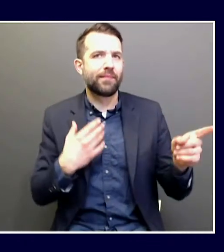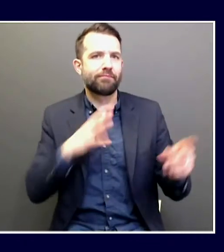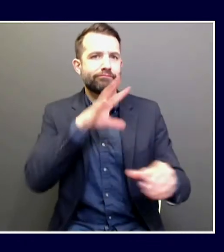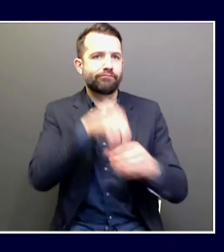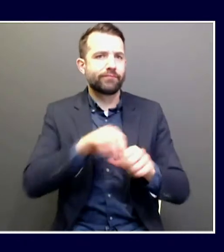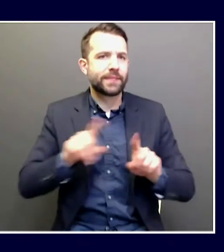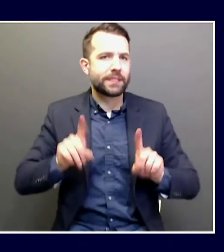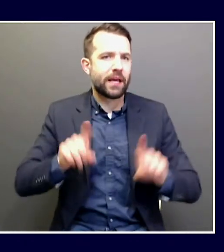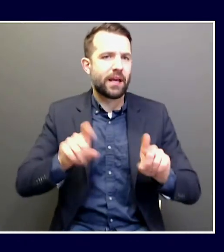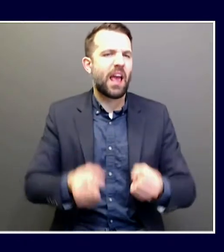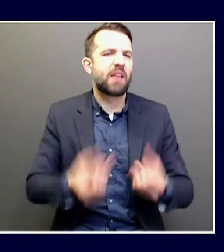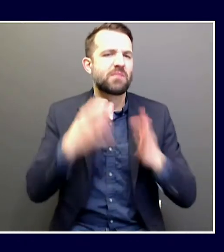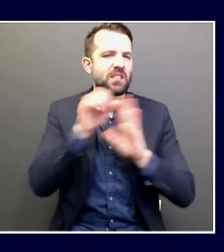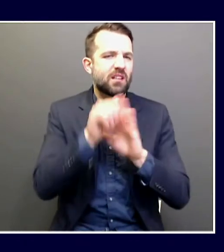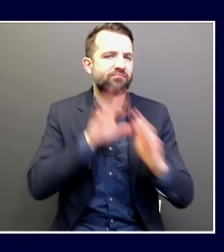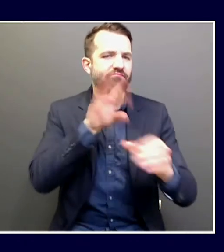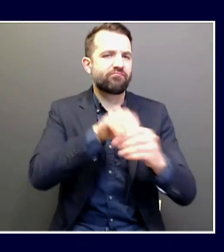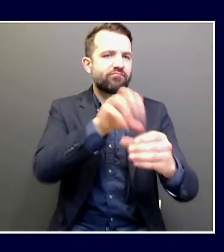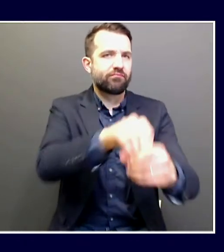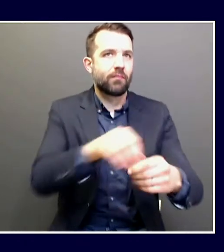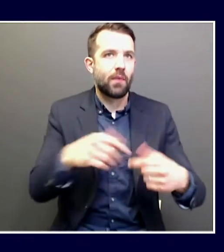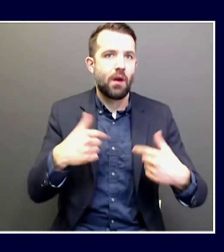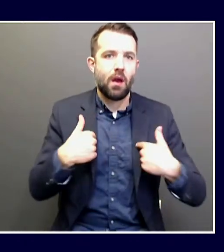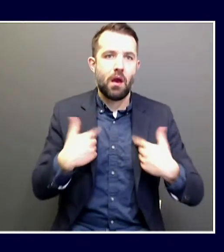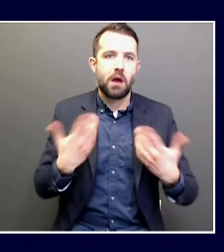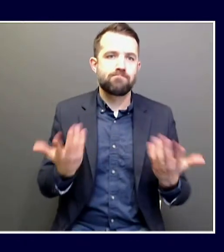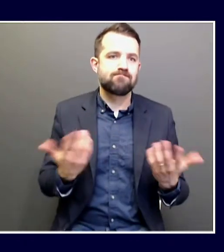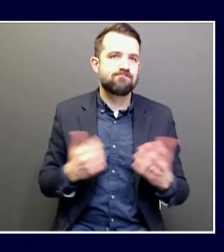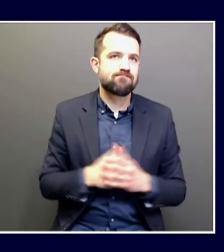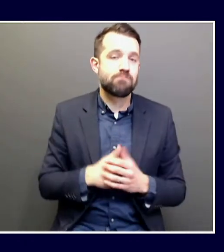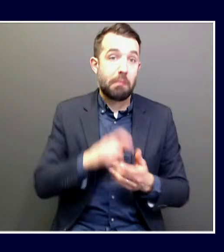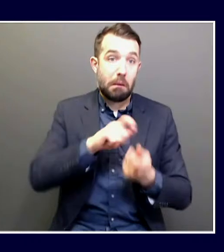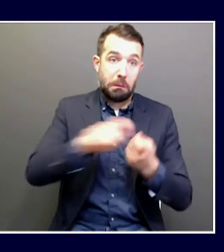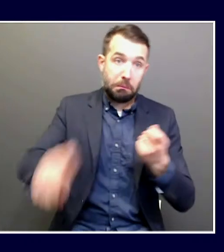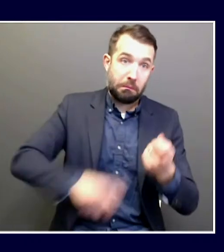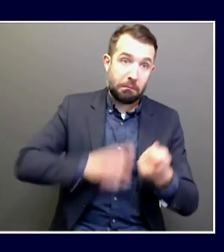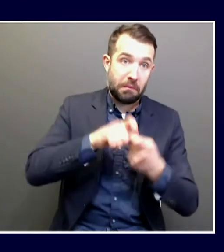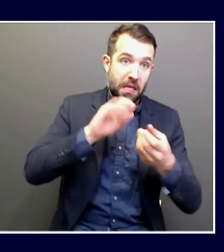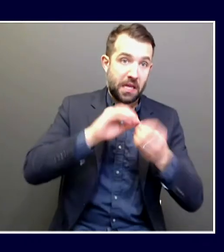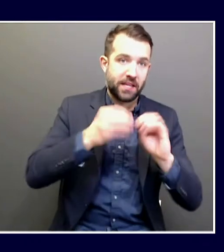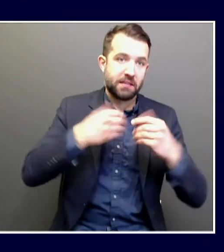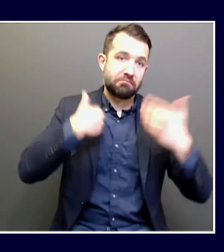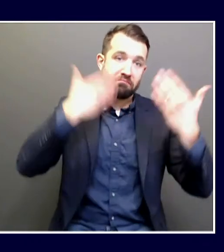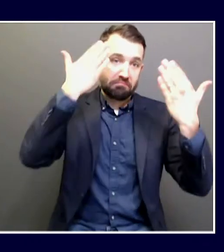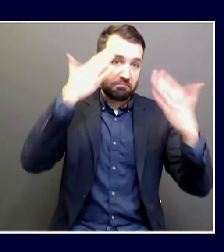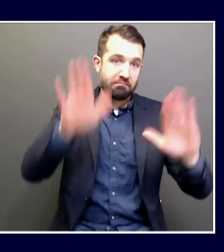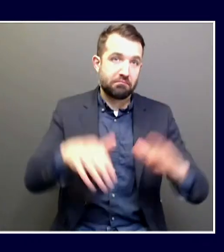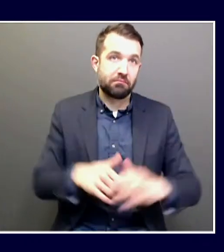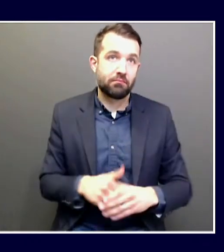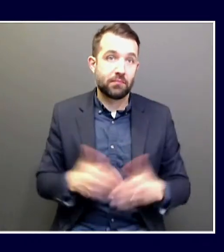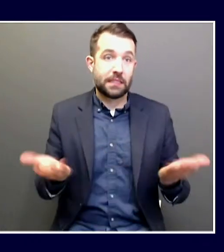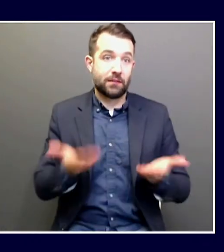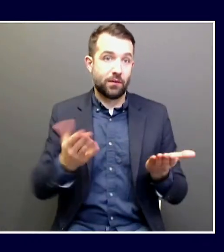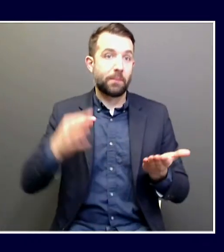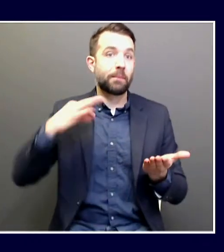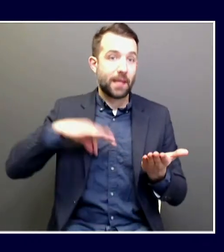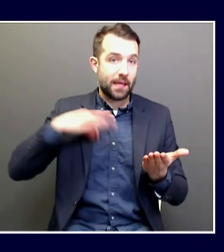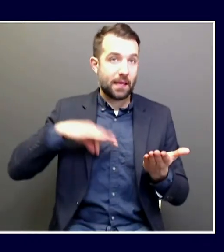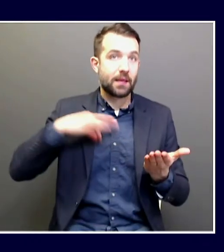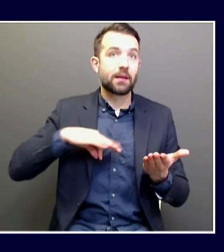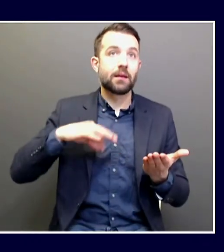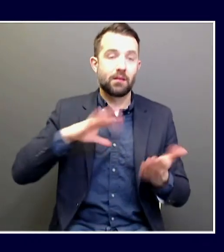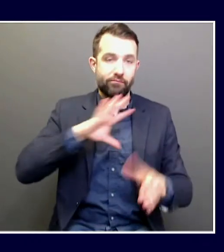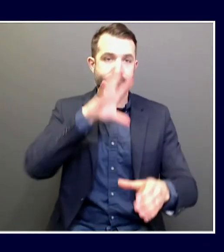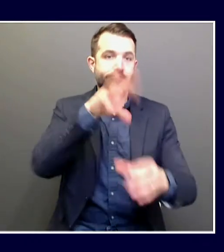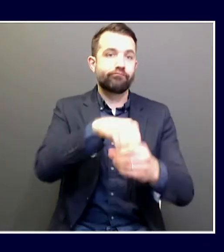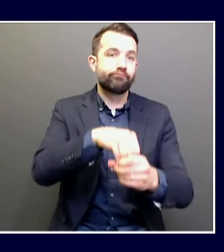this? Not a specific sense, Patty. What I can tell you is that we in Maine have been part of a broader set of discussions that other states have been